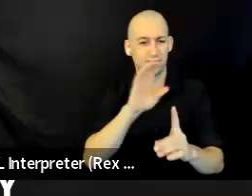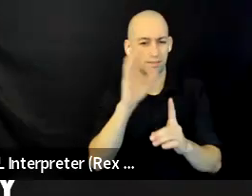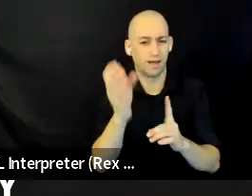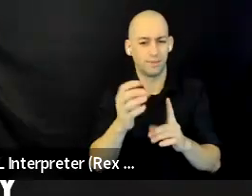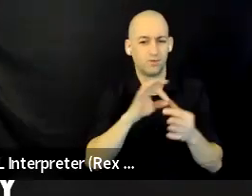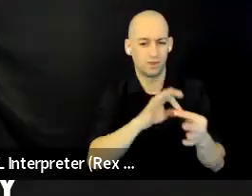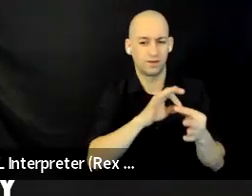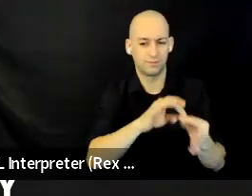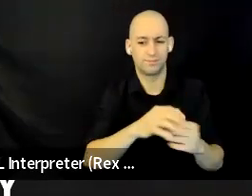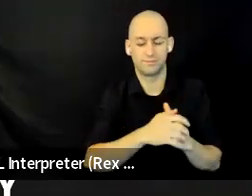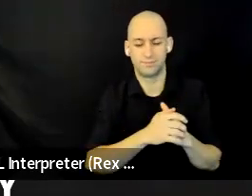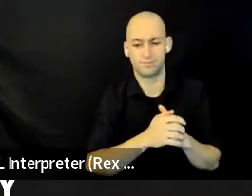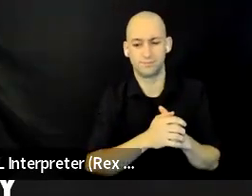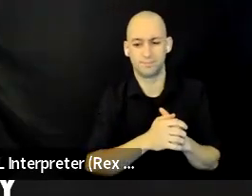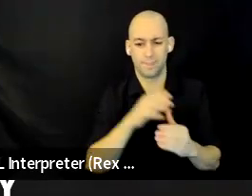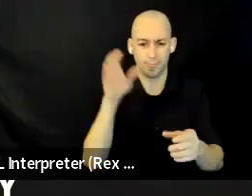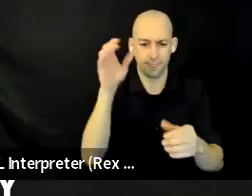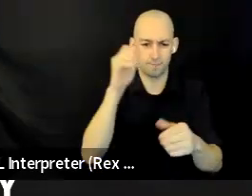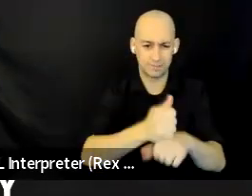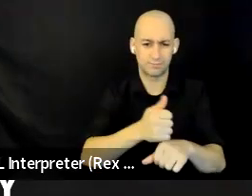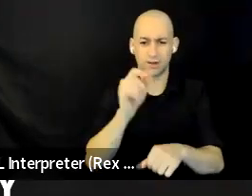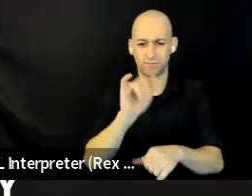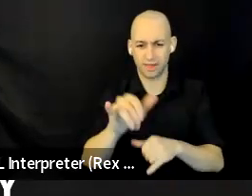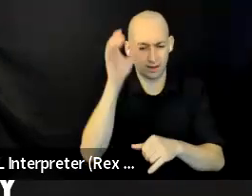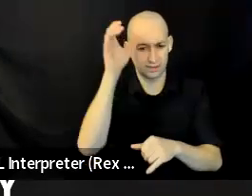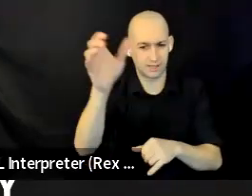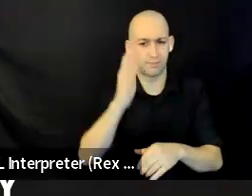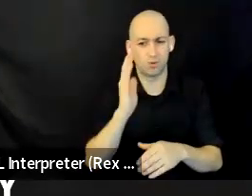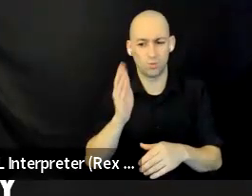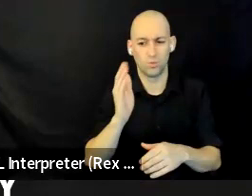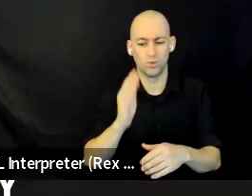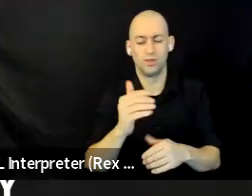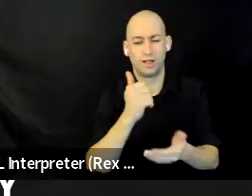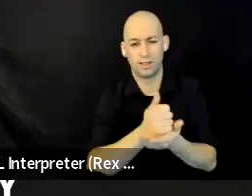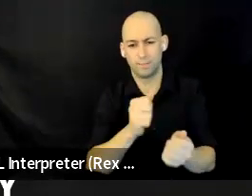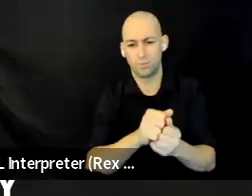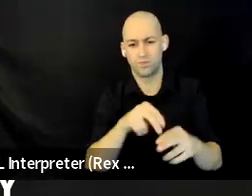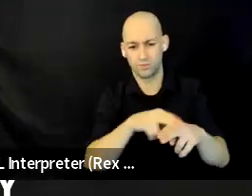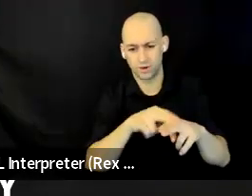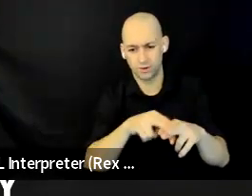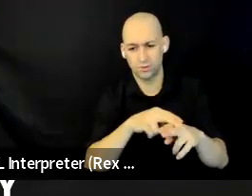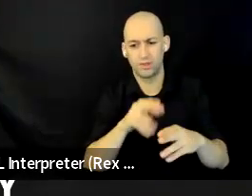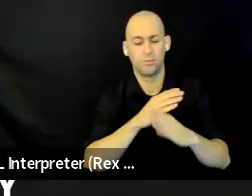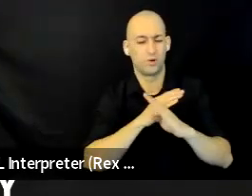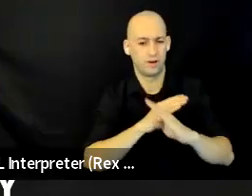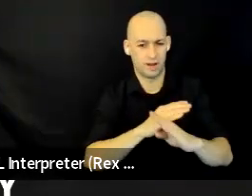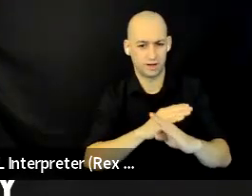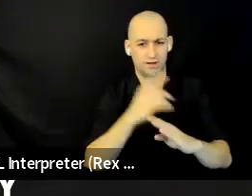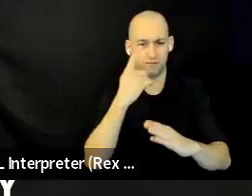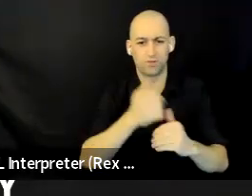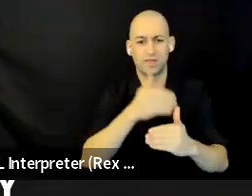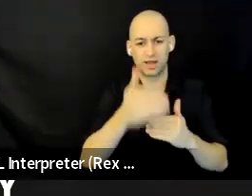The implementation of the concepts will support the operation of the rail line by stabilizing and protecting the rail in place for the next 30